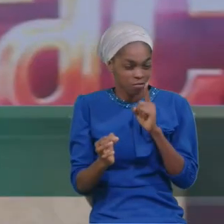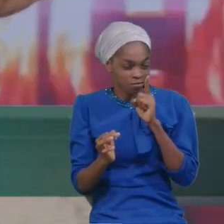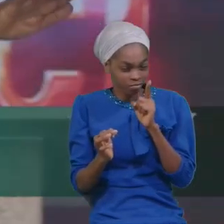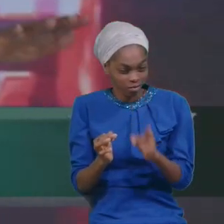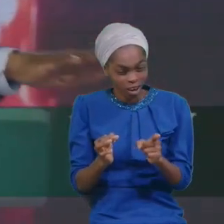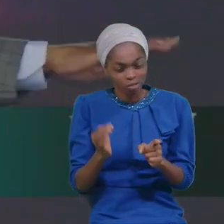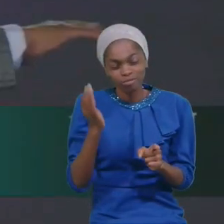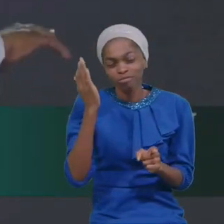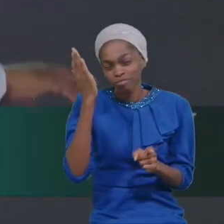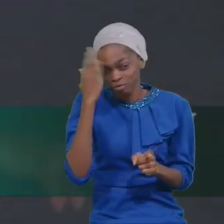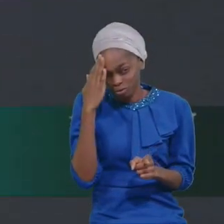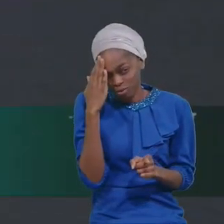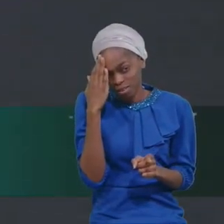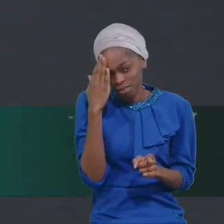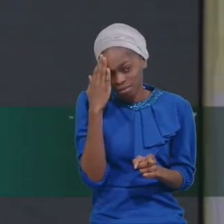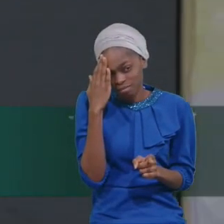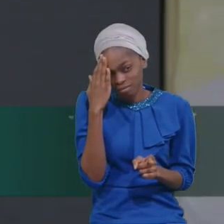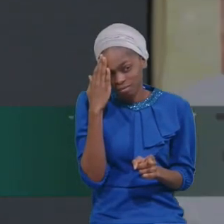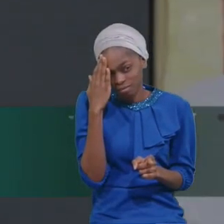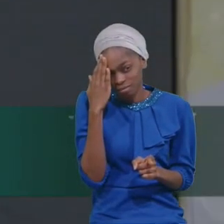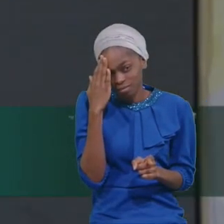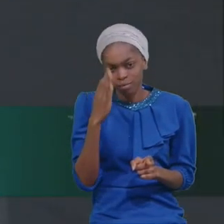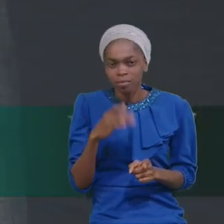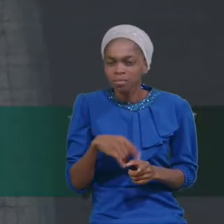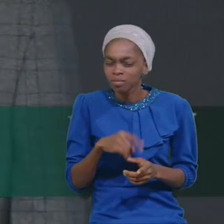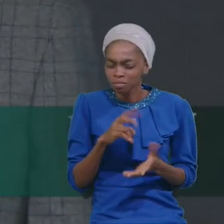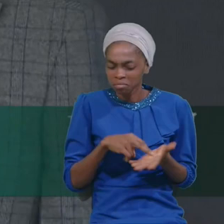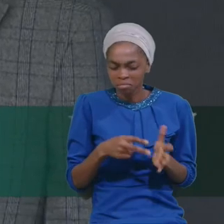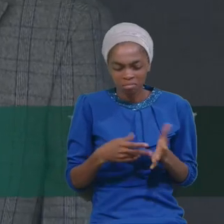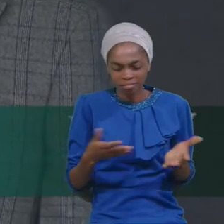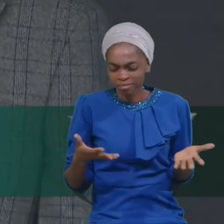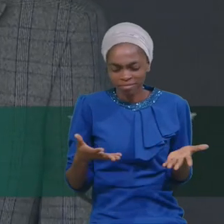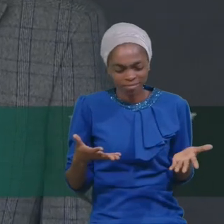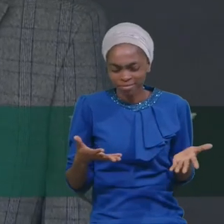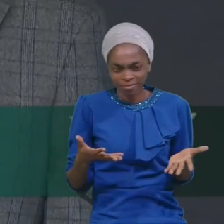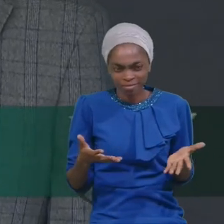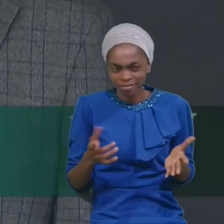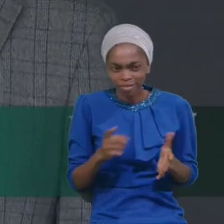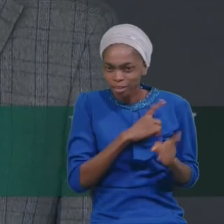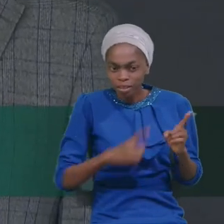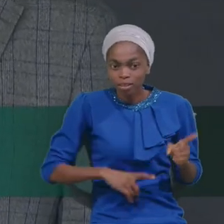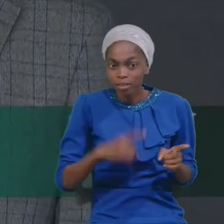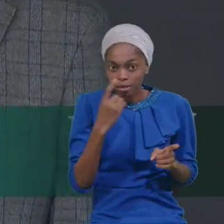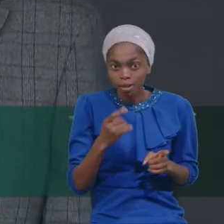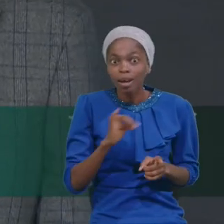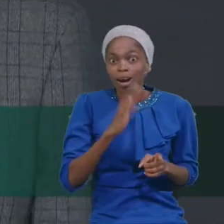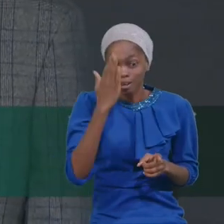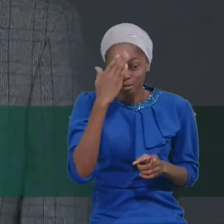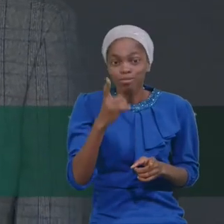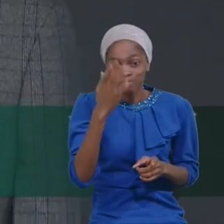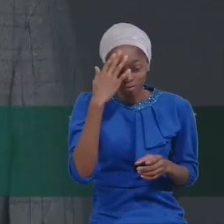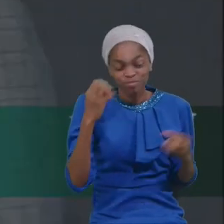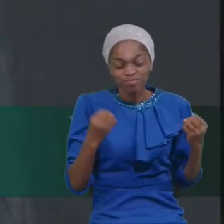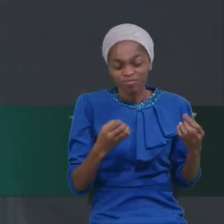you know many things. You know the name of that chief, of that king, of that